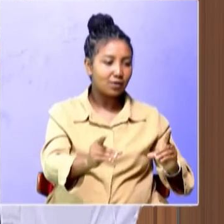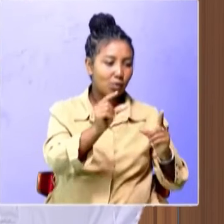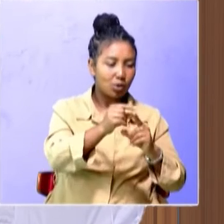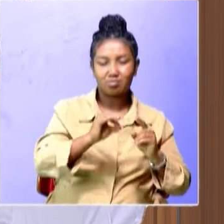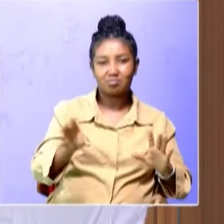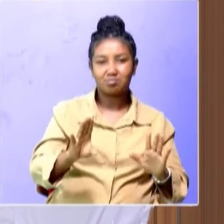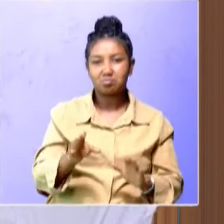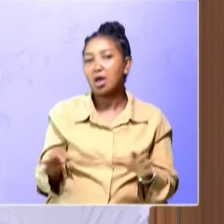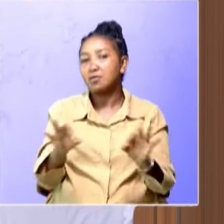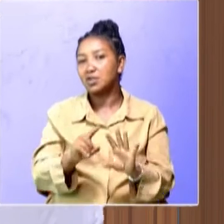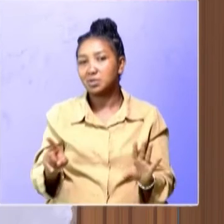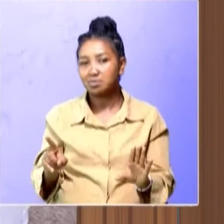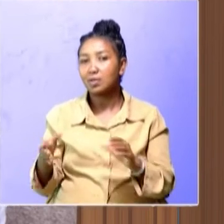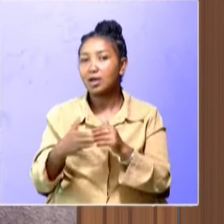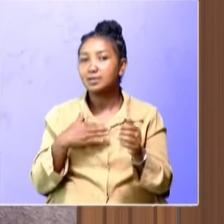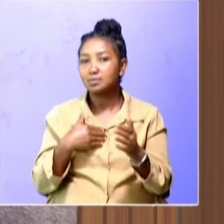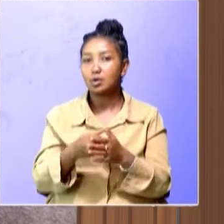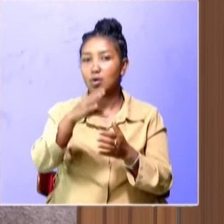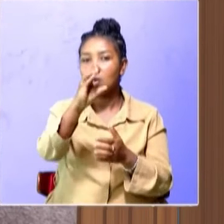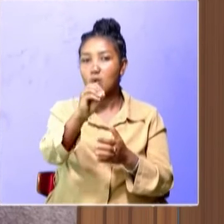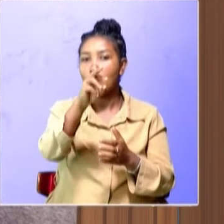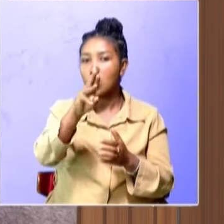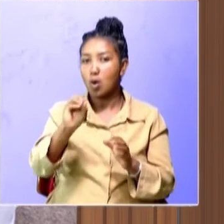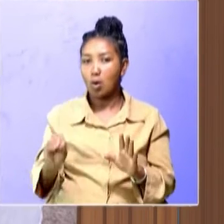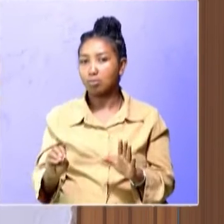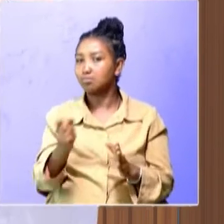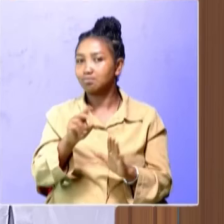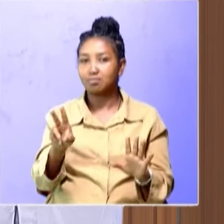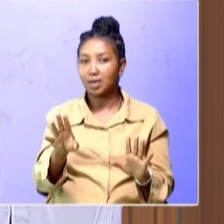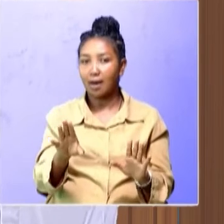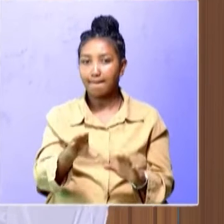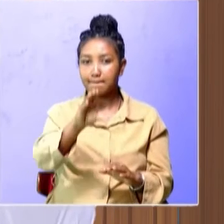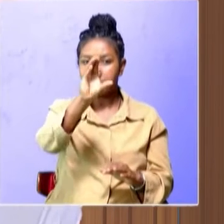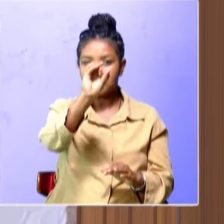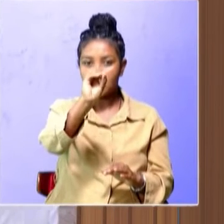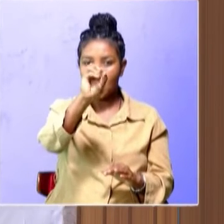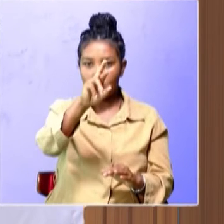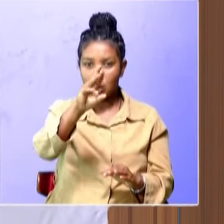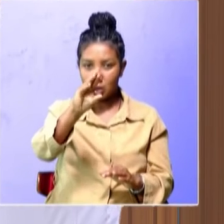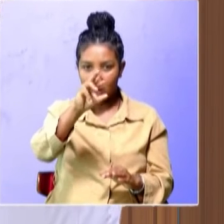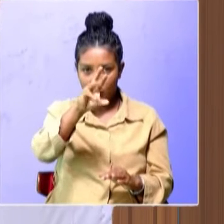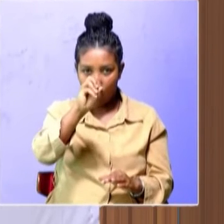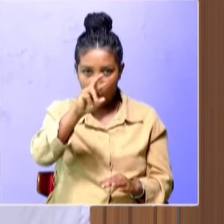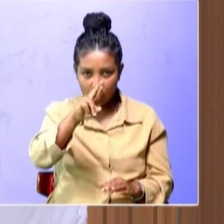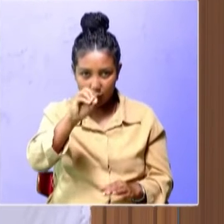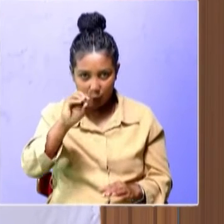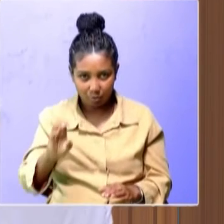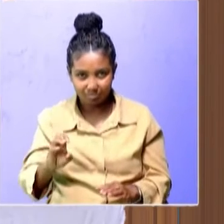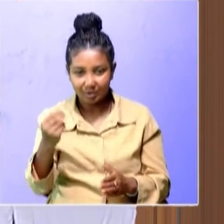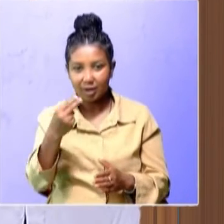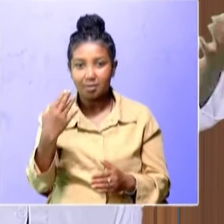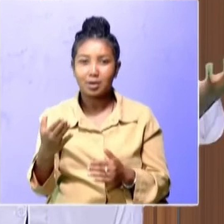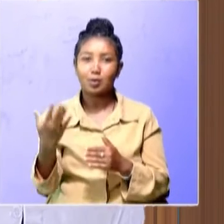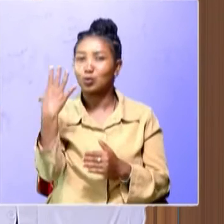No, you don't need that. Just use this one, all right? Use the Oreo cookie, yeah? And then write